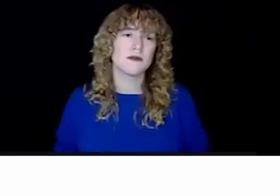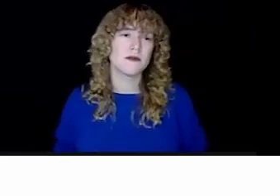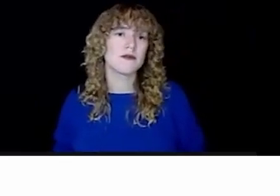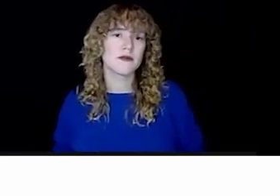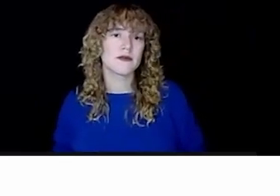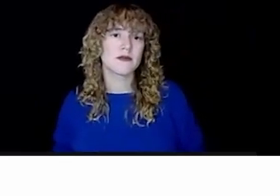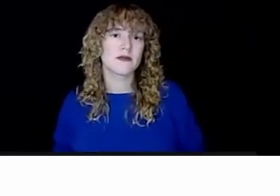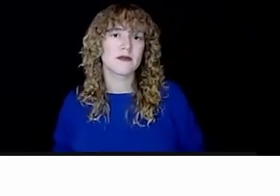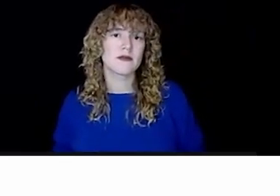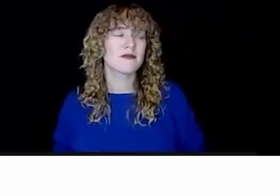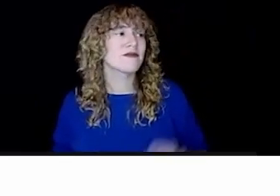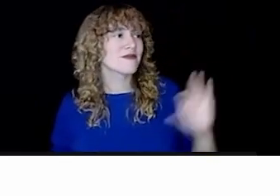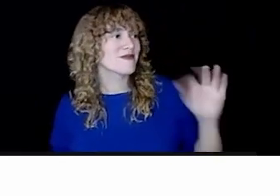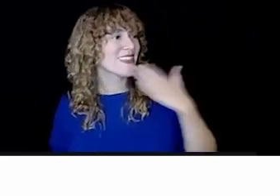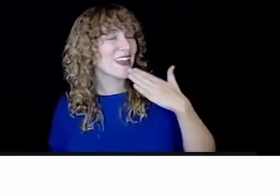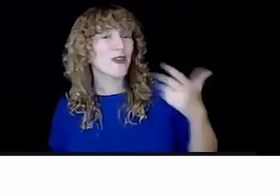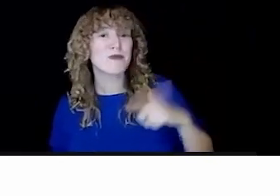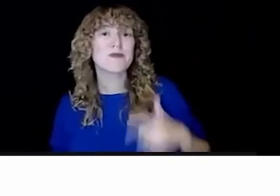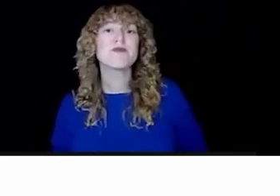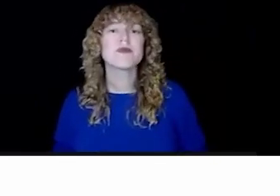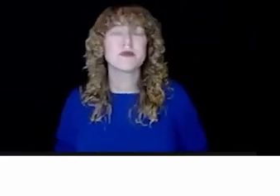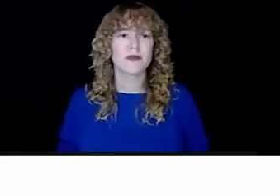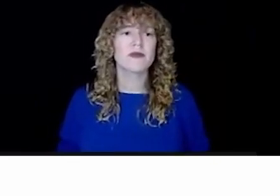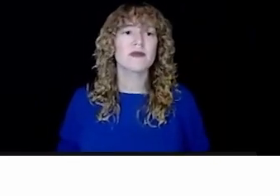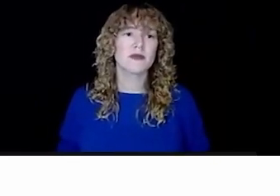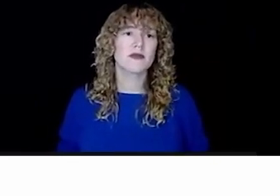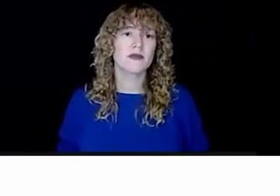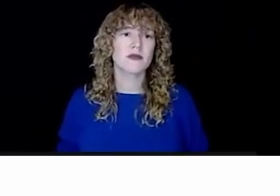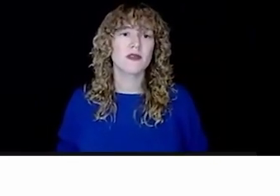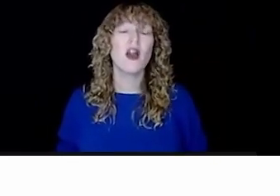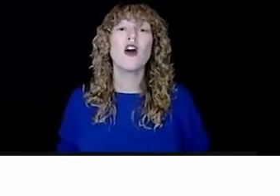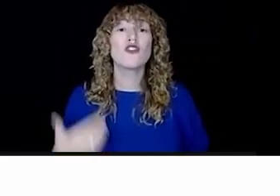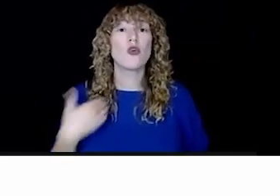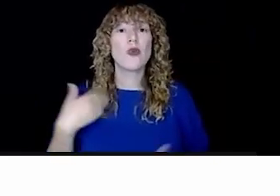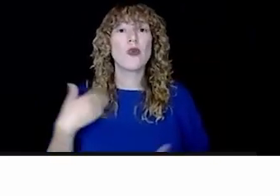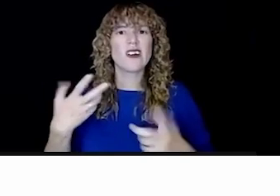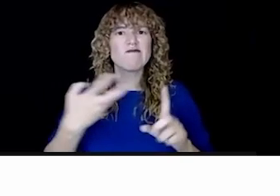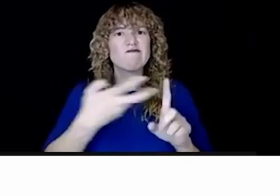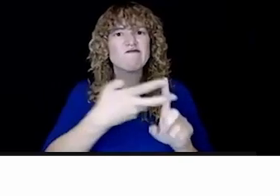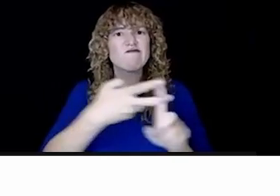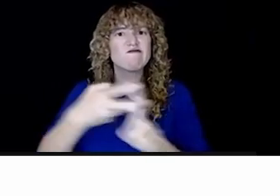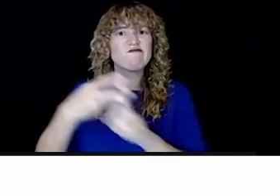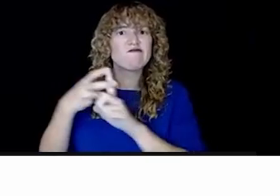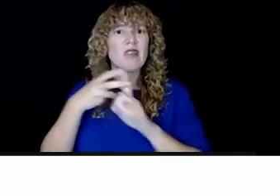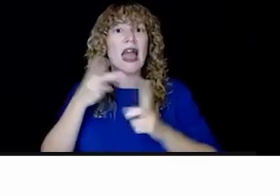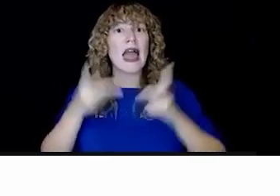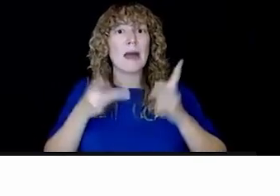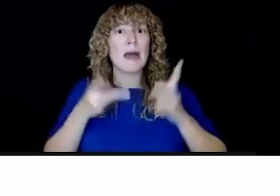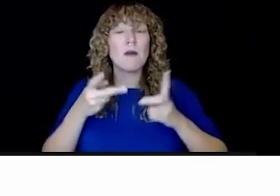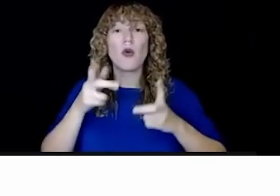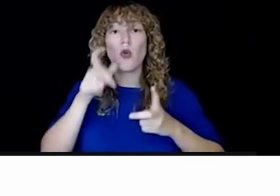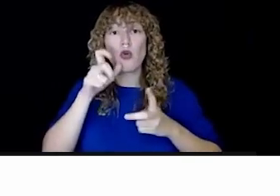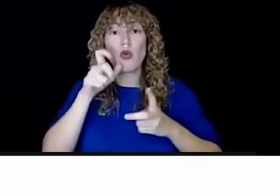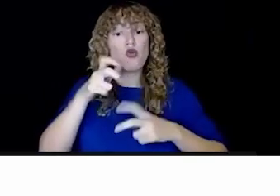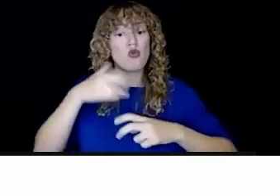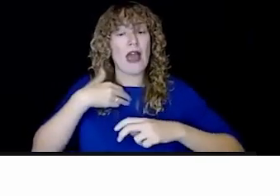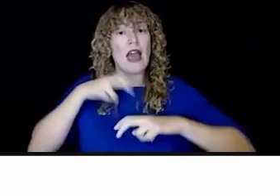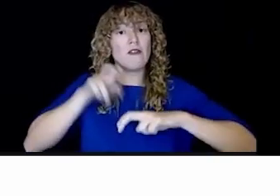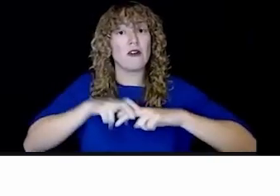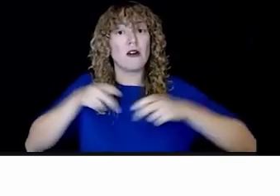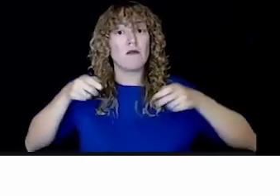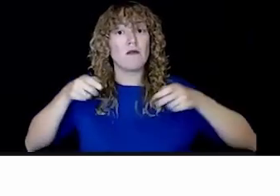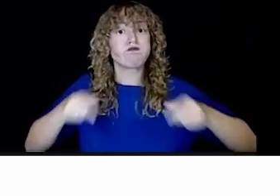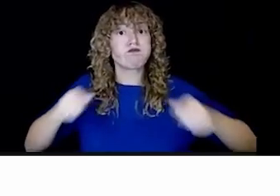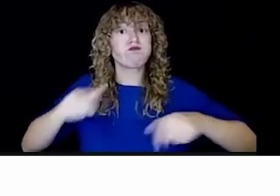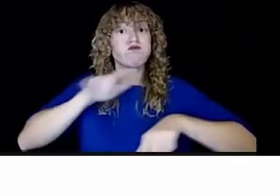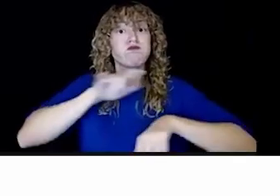Thanks, Hannah. So we're recruiting individuals who use mobility devices and have an upcoming flight to participate in a study. We're looking